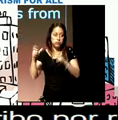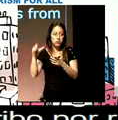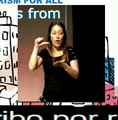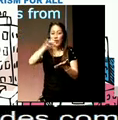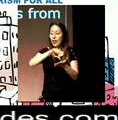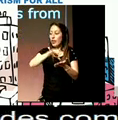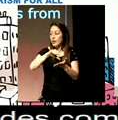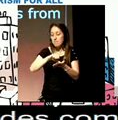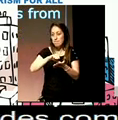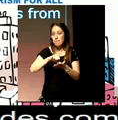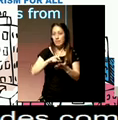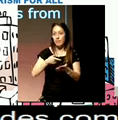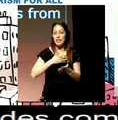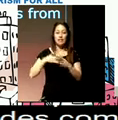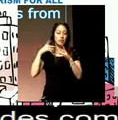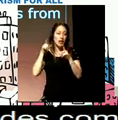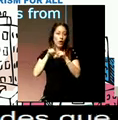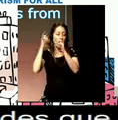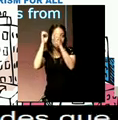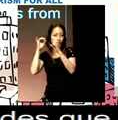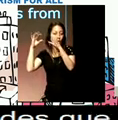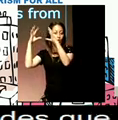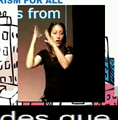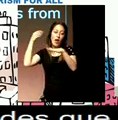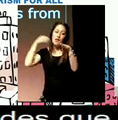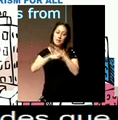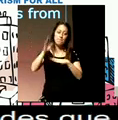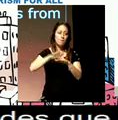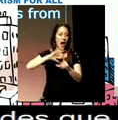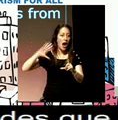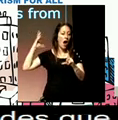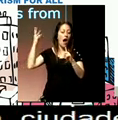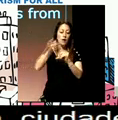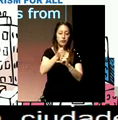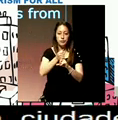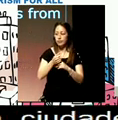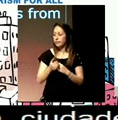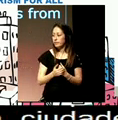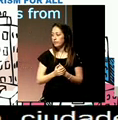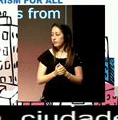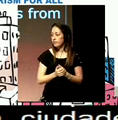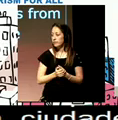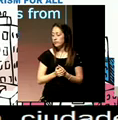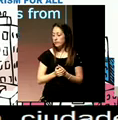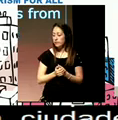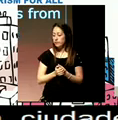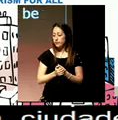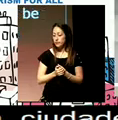Bordeaux, and other cities that want to be accessible cities.